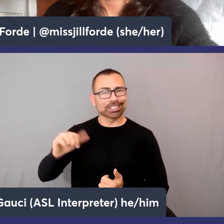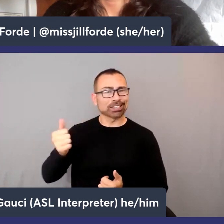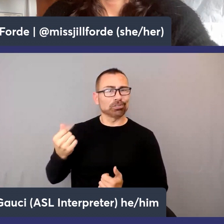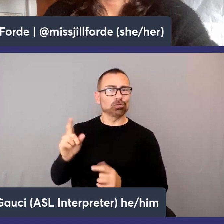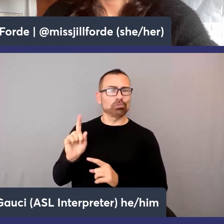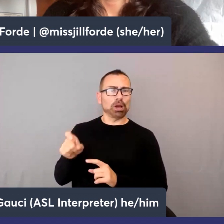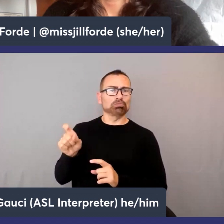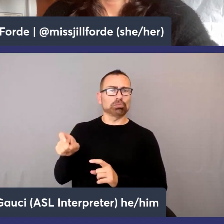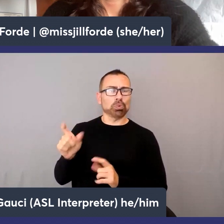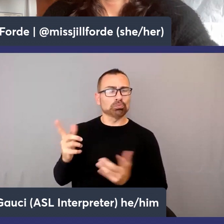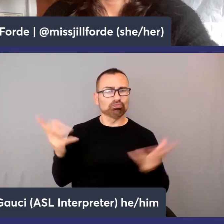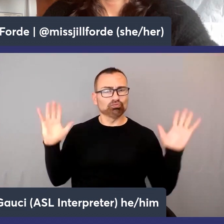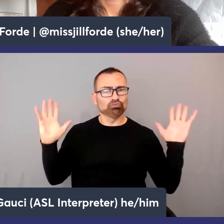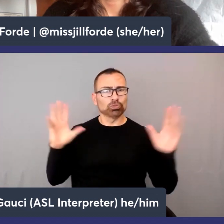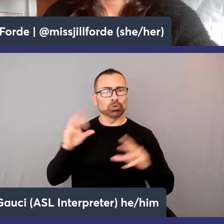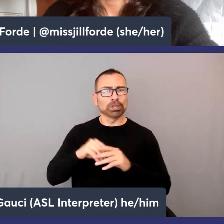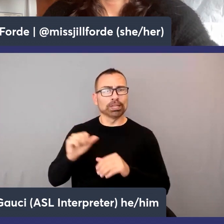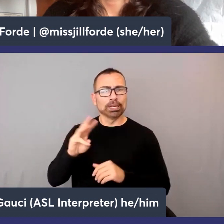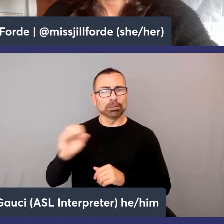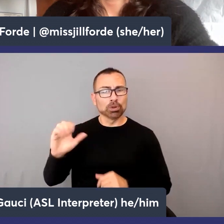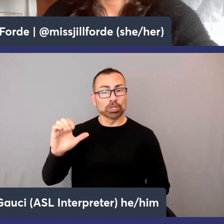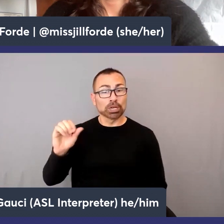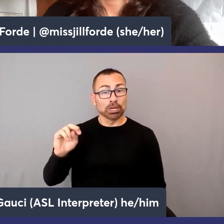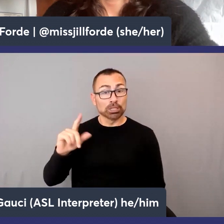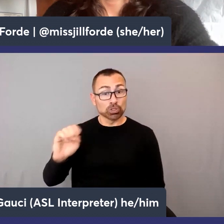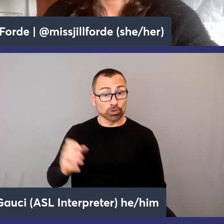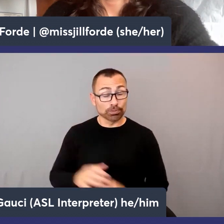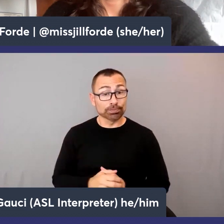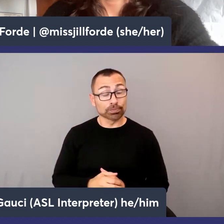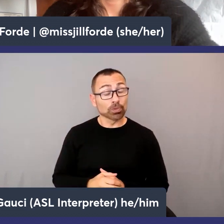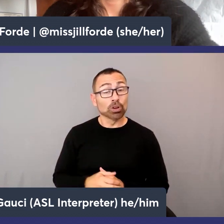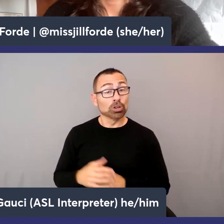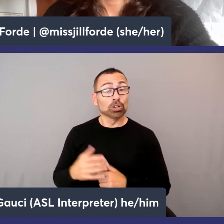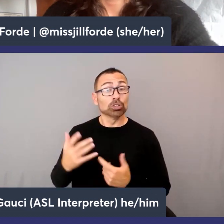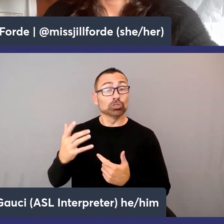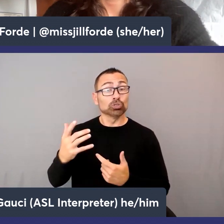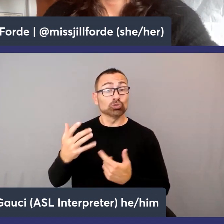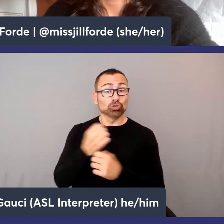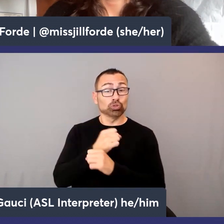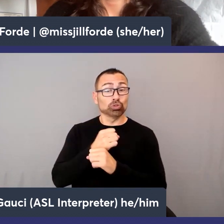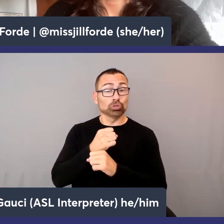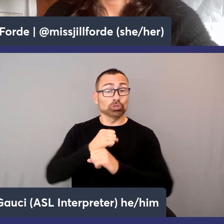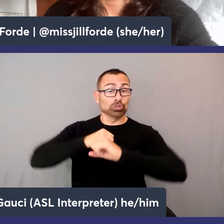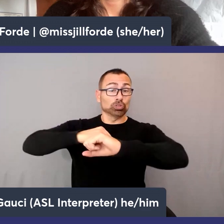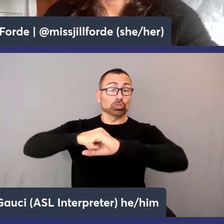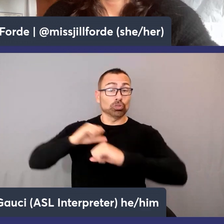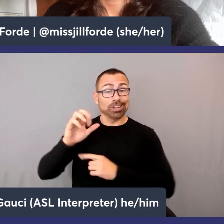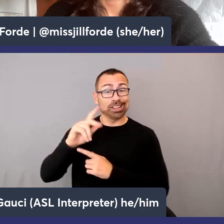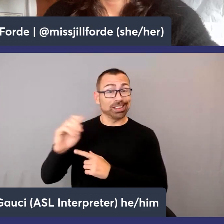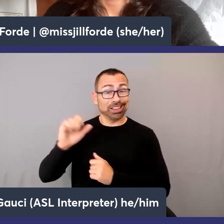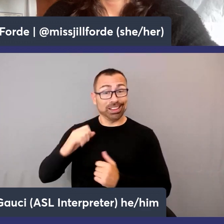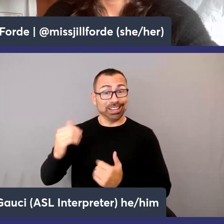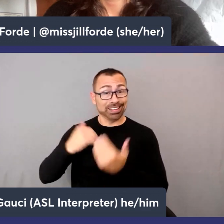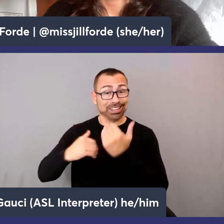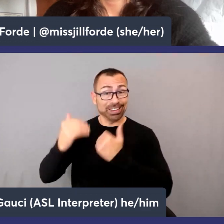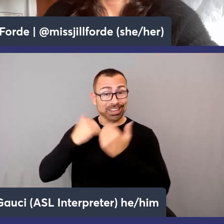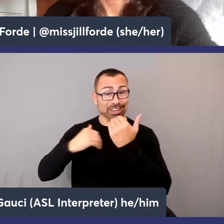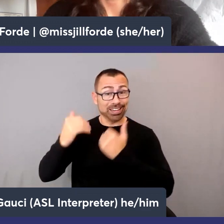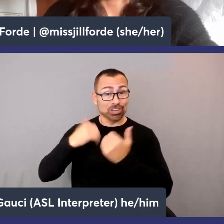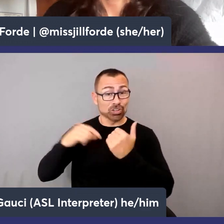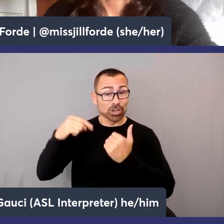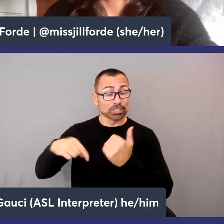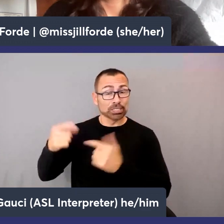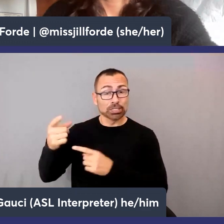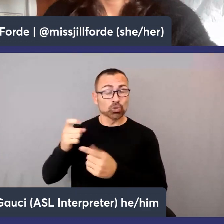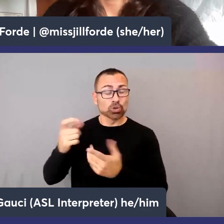console, Security Lake can automatically start ingesting these sources without customers having to explicitly go